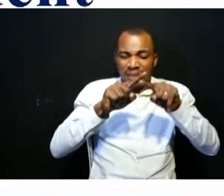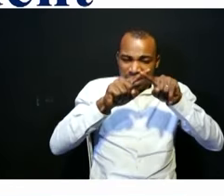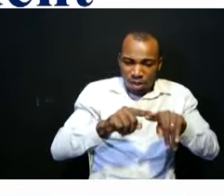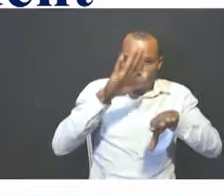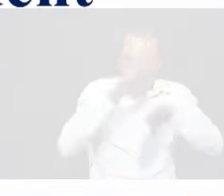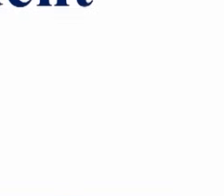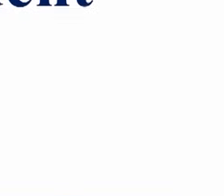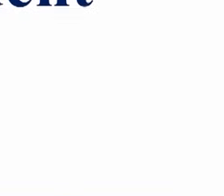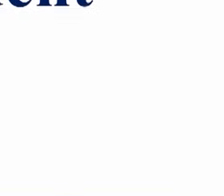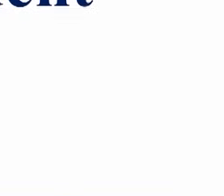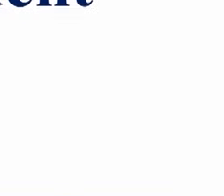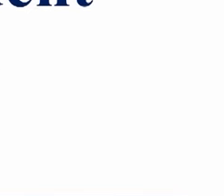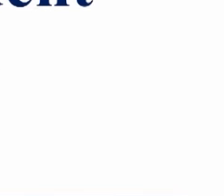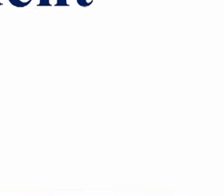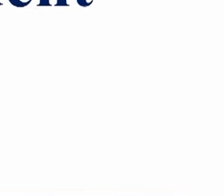God.